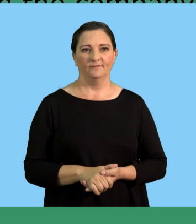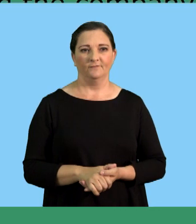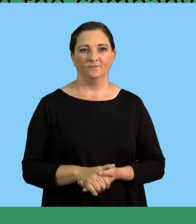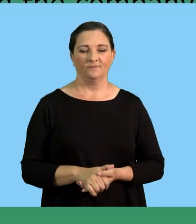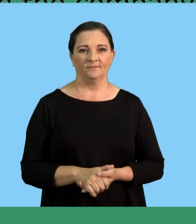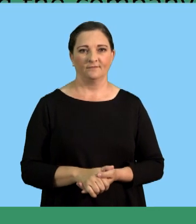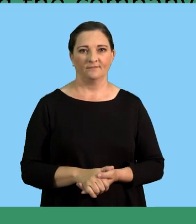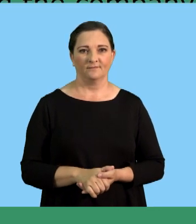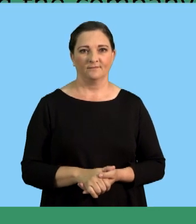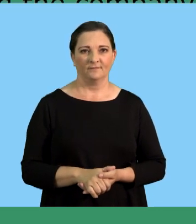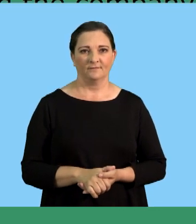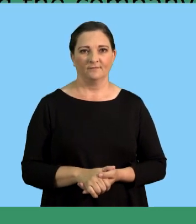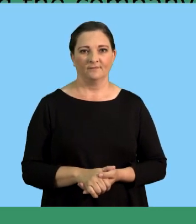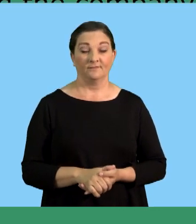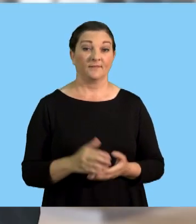shares.